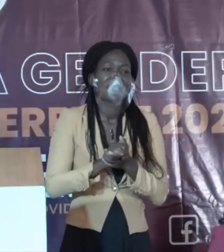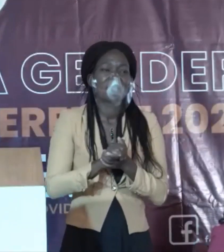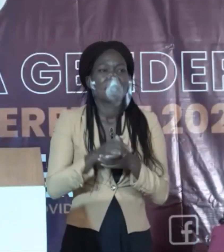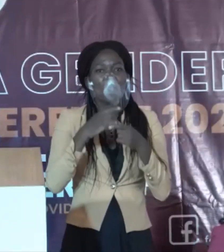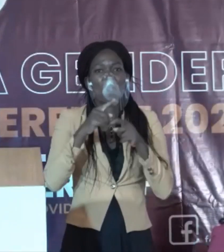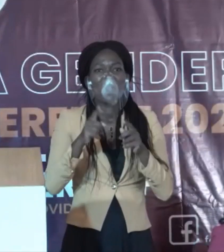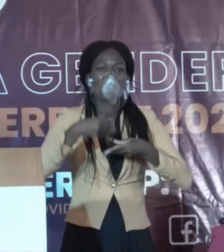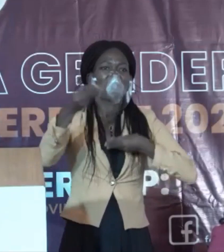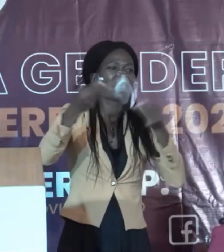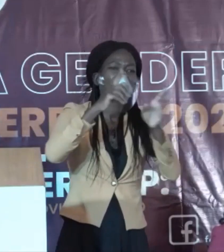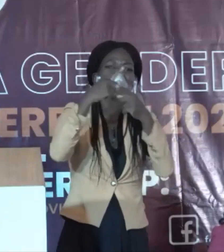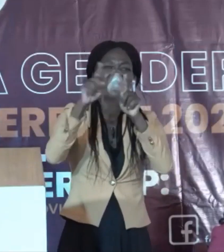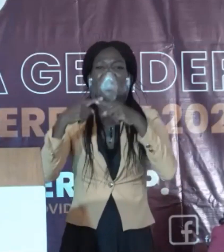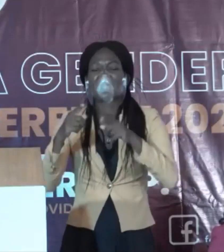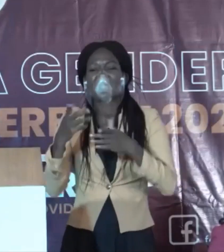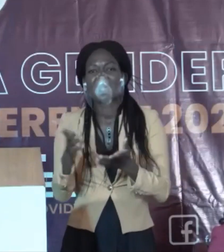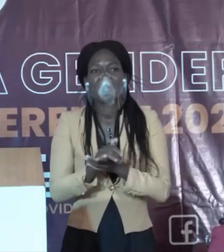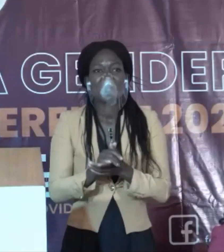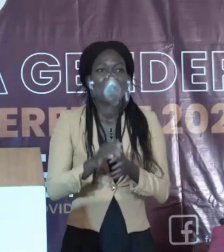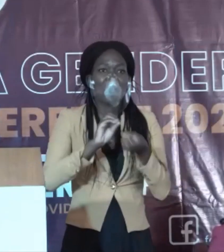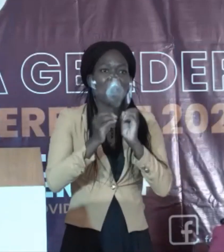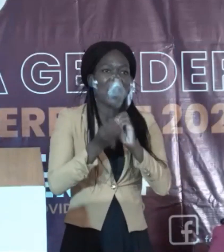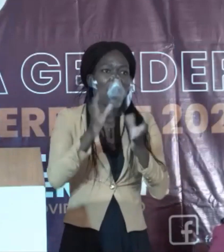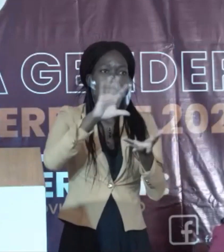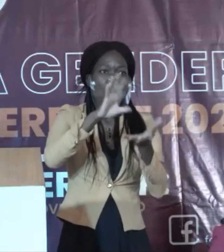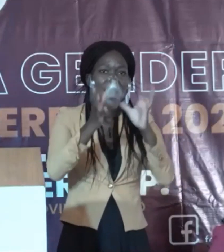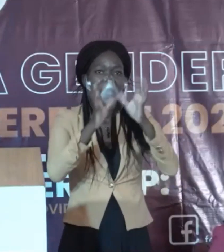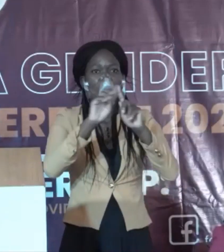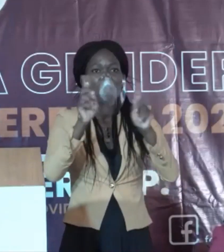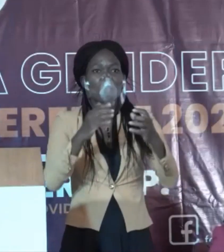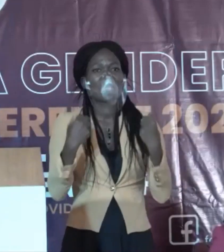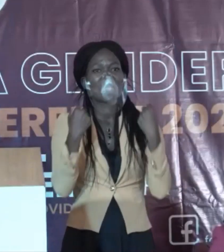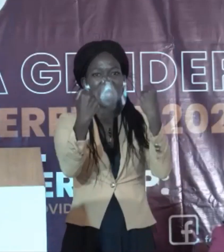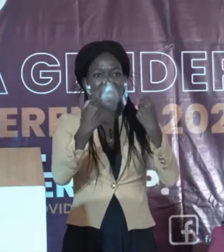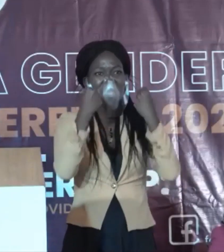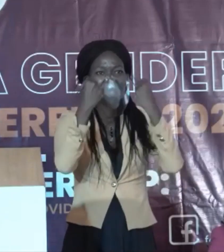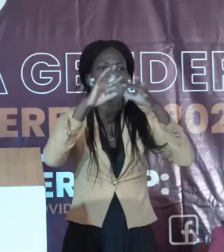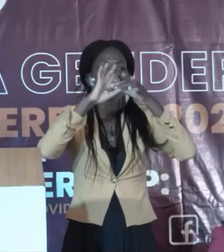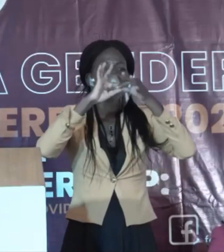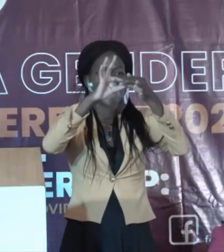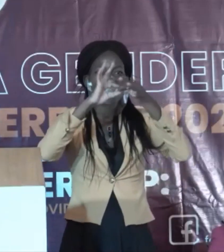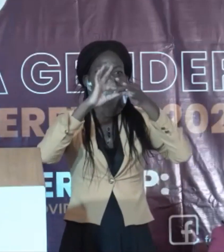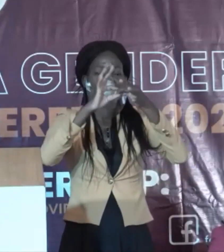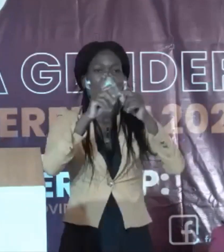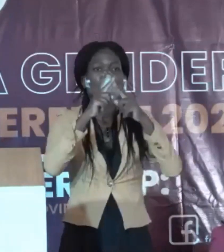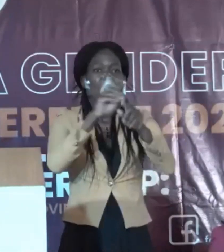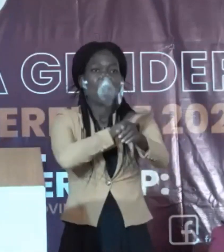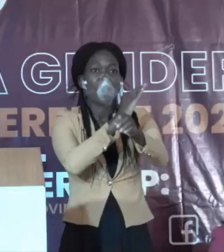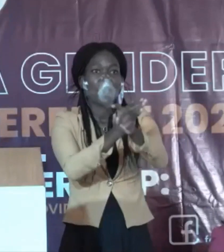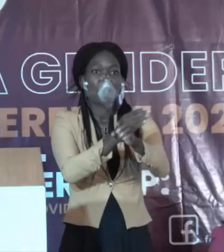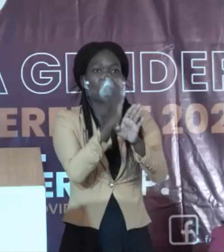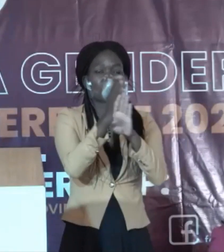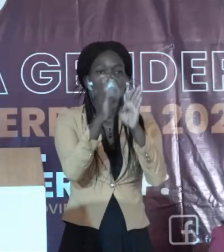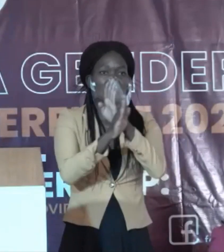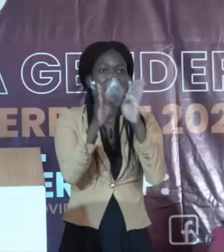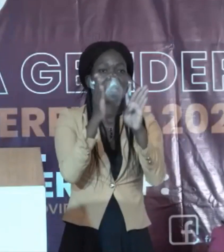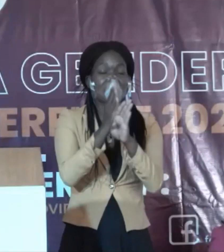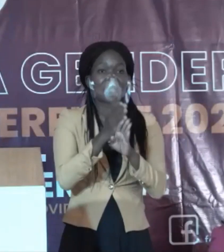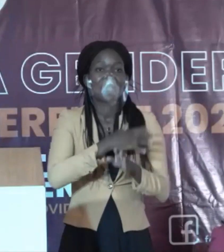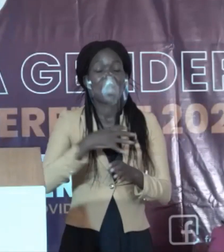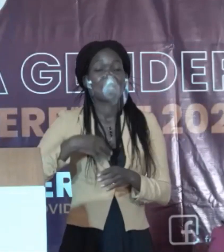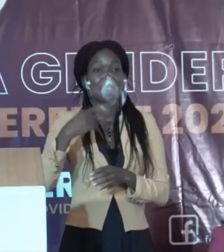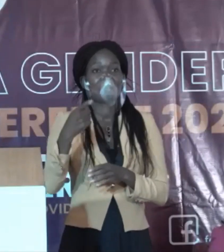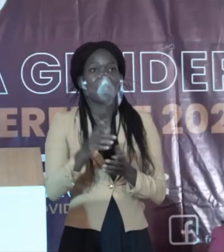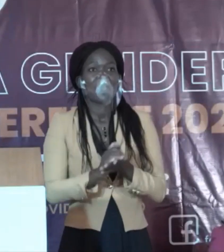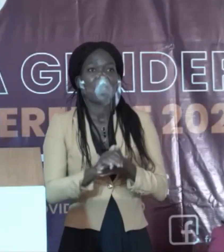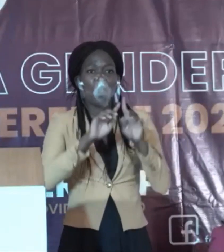freelance businesses by organizing and strengthening linkages and building women's capacity in entrepreneurship and